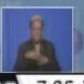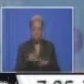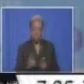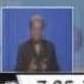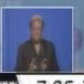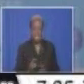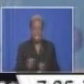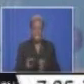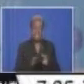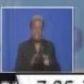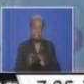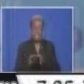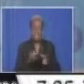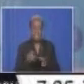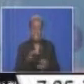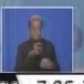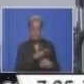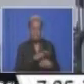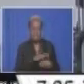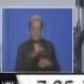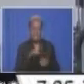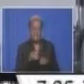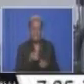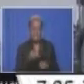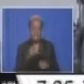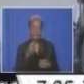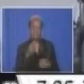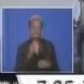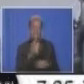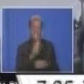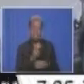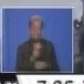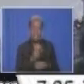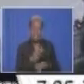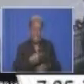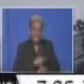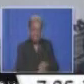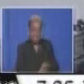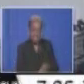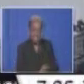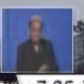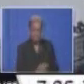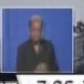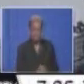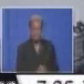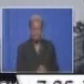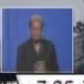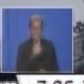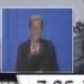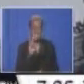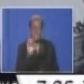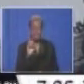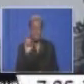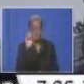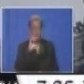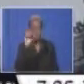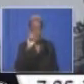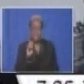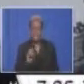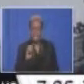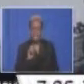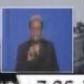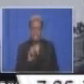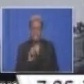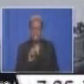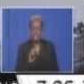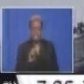the benefits of taking vitamins intravenously. You get about 70% of the iron that you take in through the mouth. When we put it in an IV,